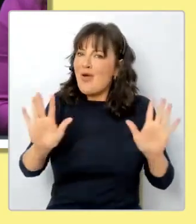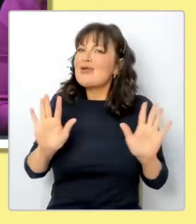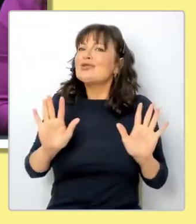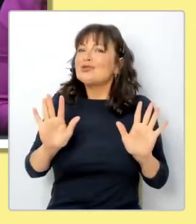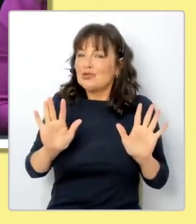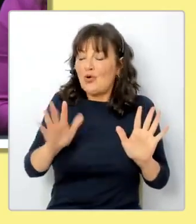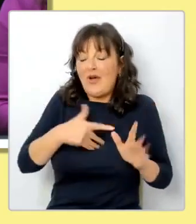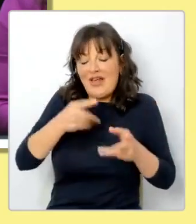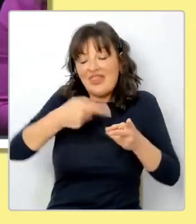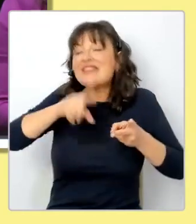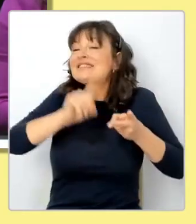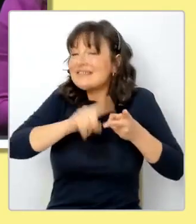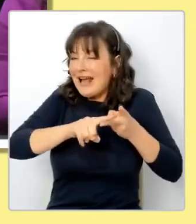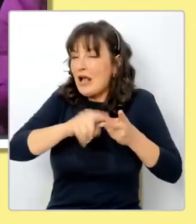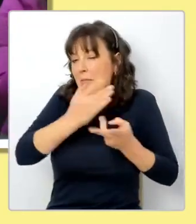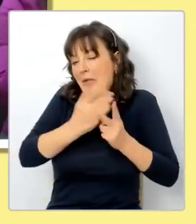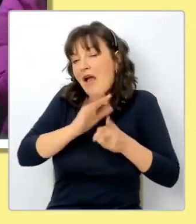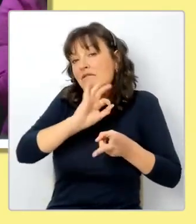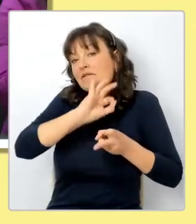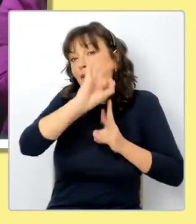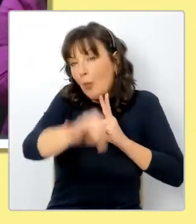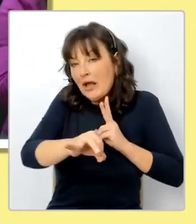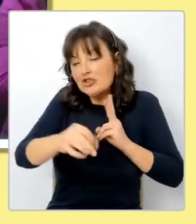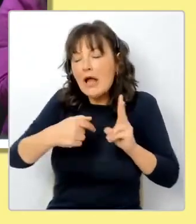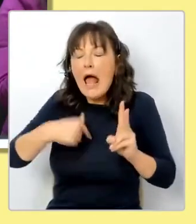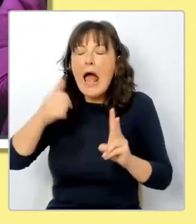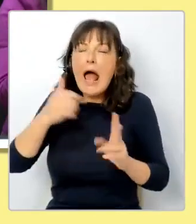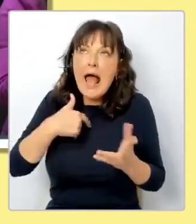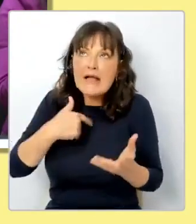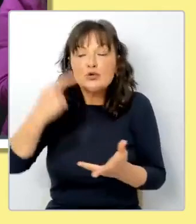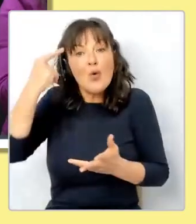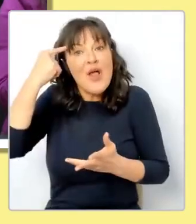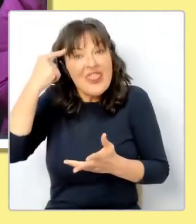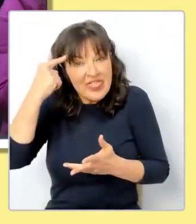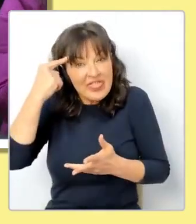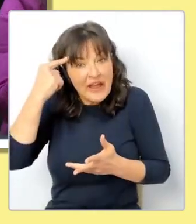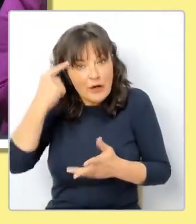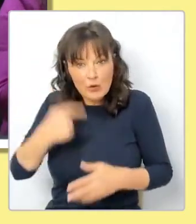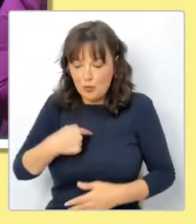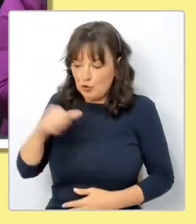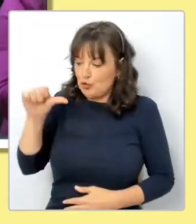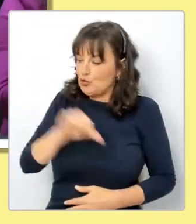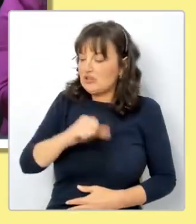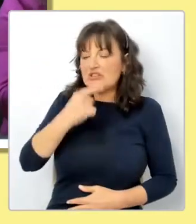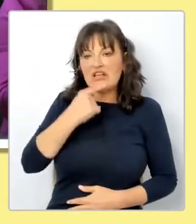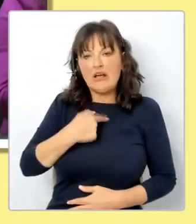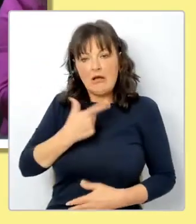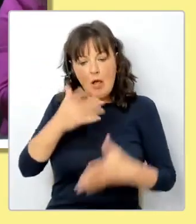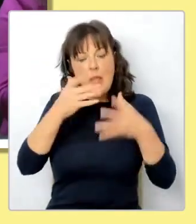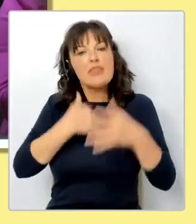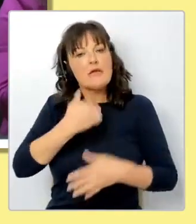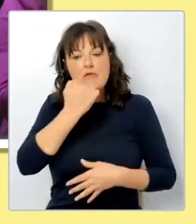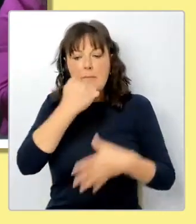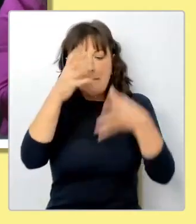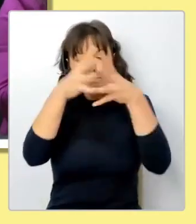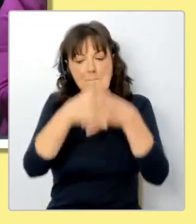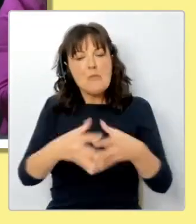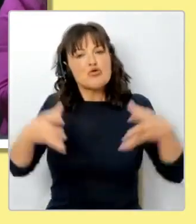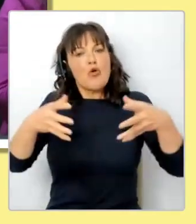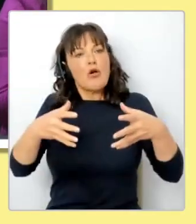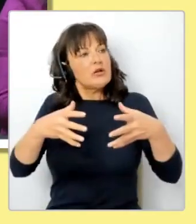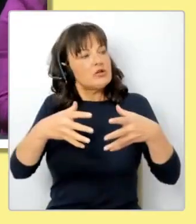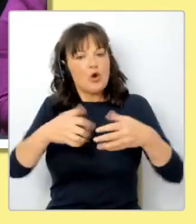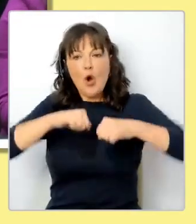I don't think, as tempting as it is, that saying that a majority of seats, because we have to have popular support, I don't think